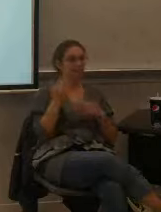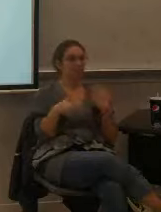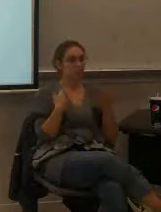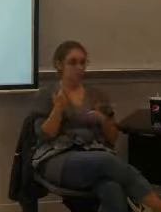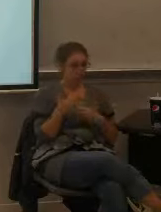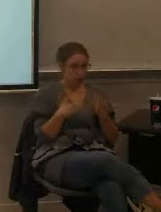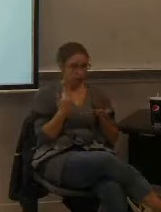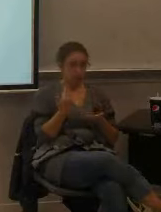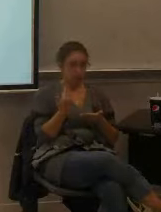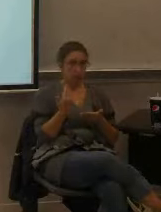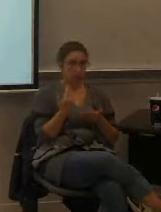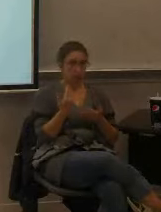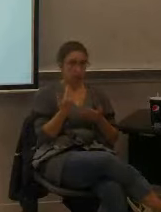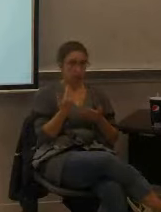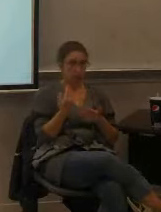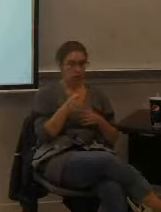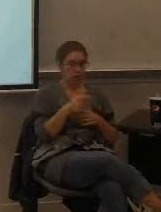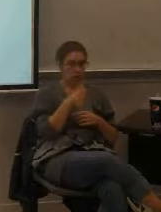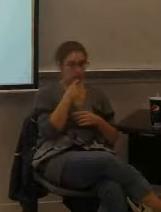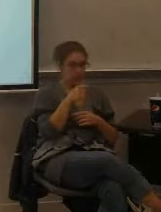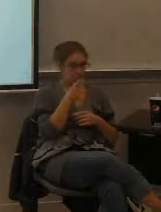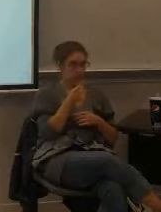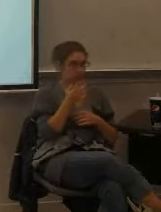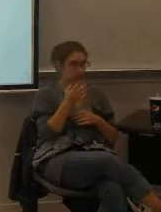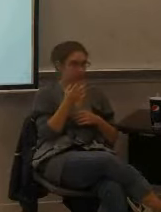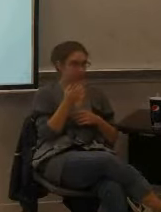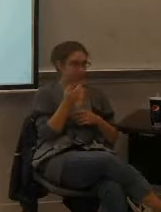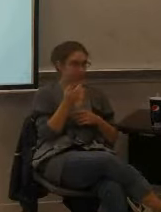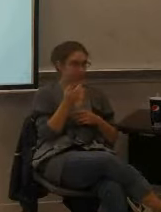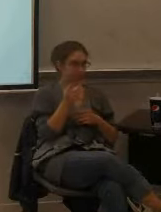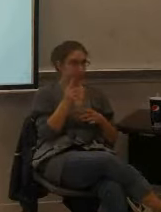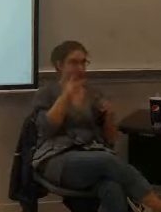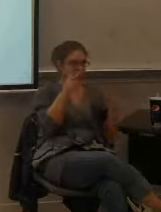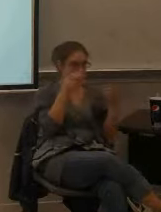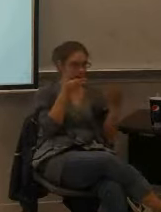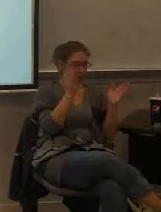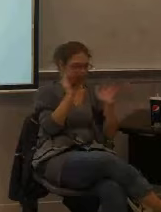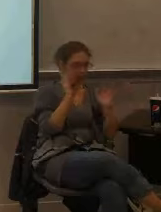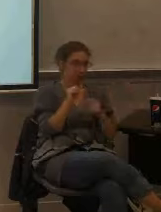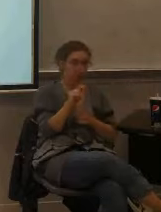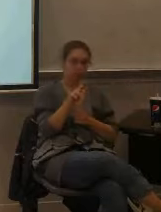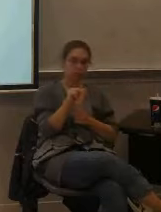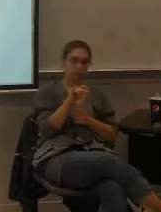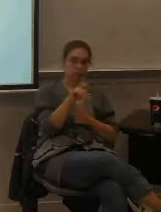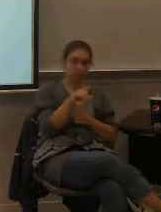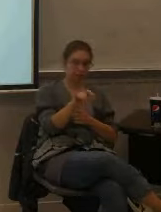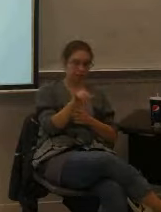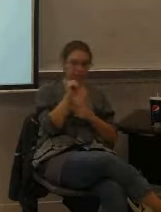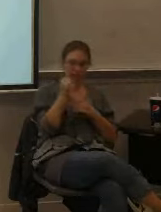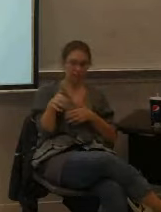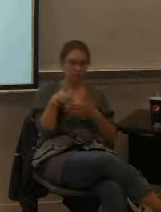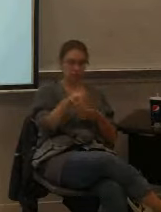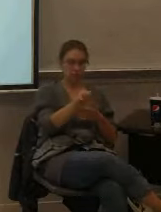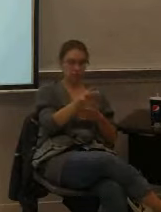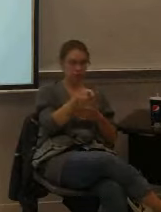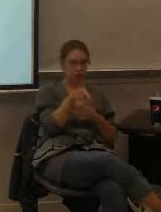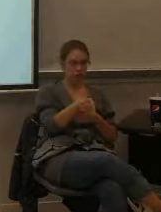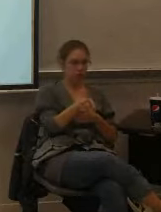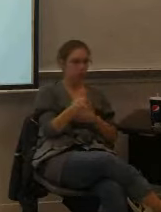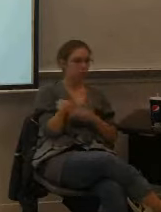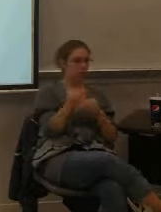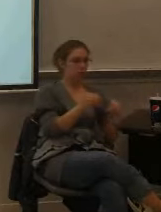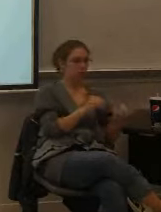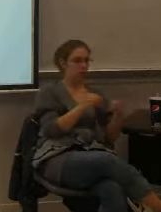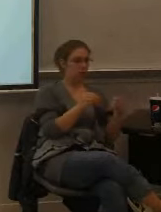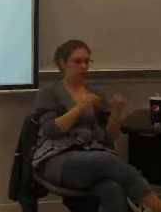Eventually, the public was convinced, and the municipalities, instead of putting their sewage there, just put the pipe over